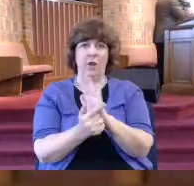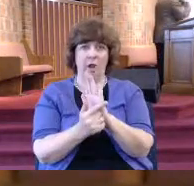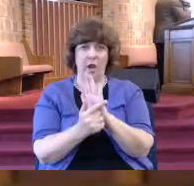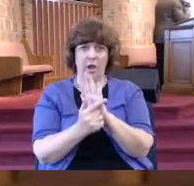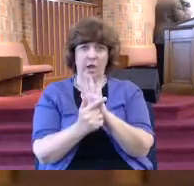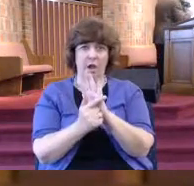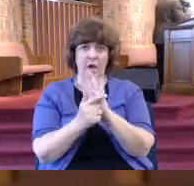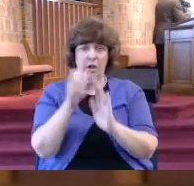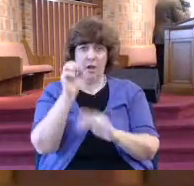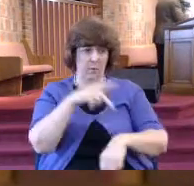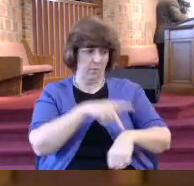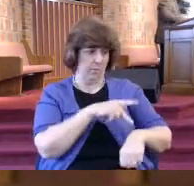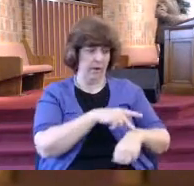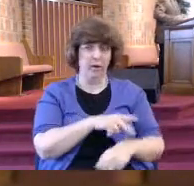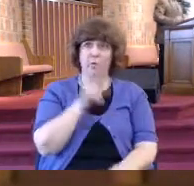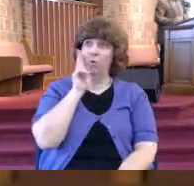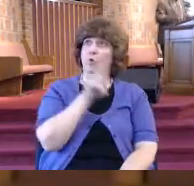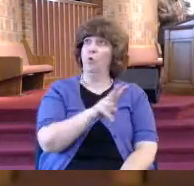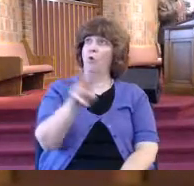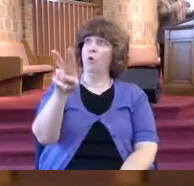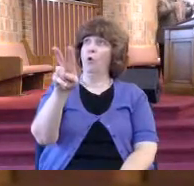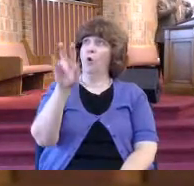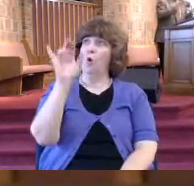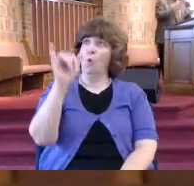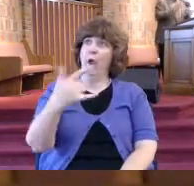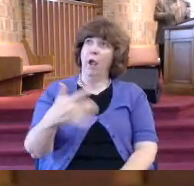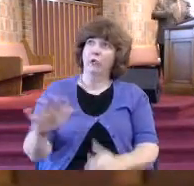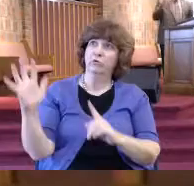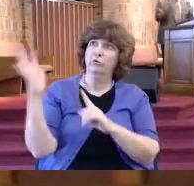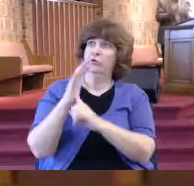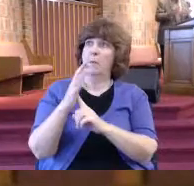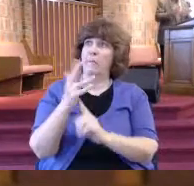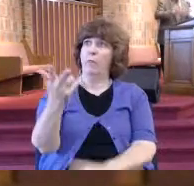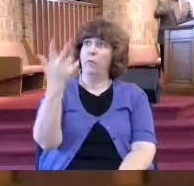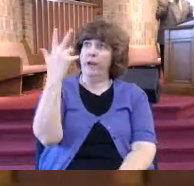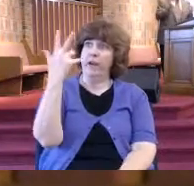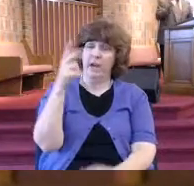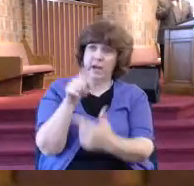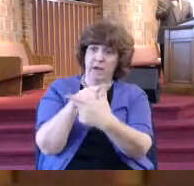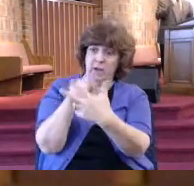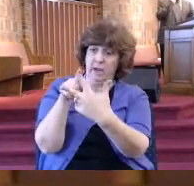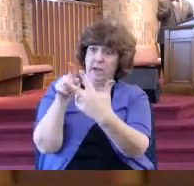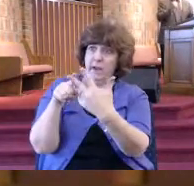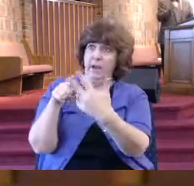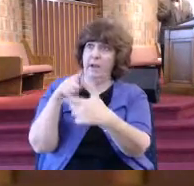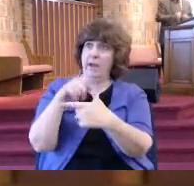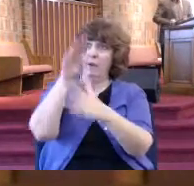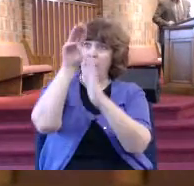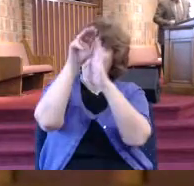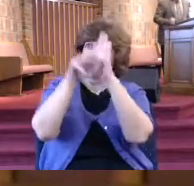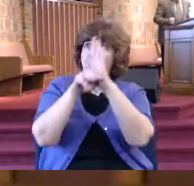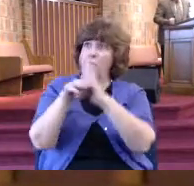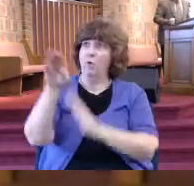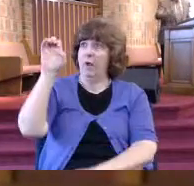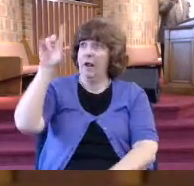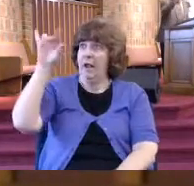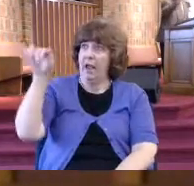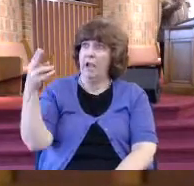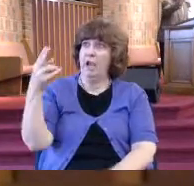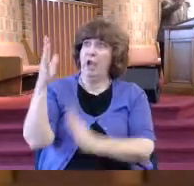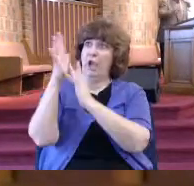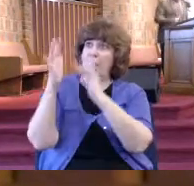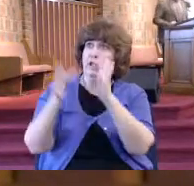there, from Peter's point of view, these were the two men that Scripture held in highest regard. We